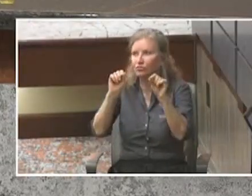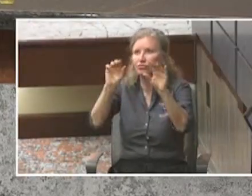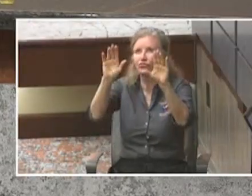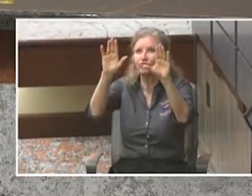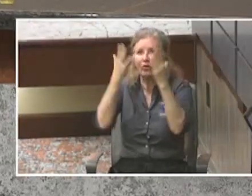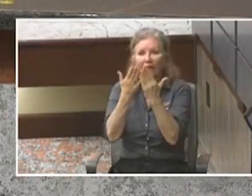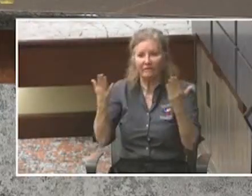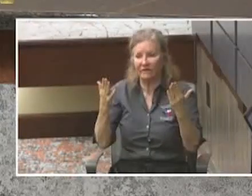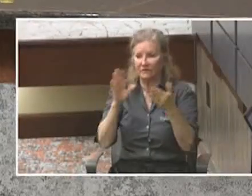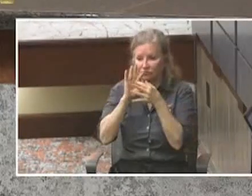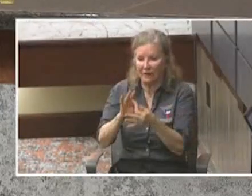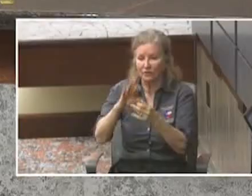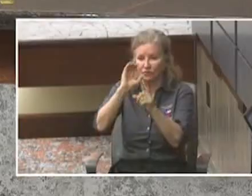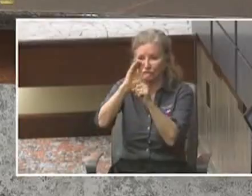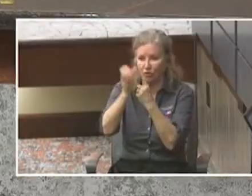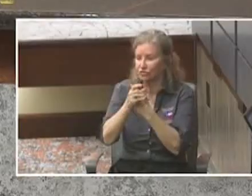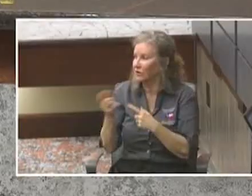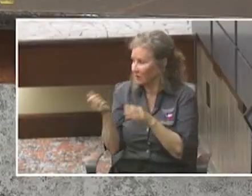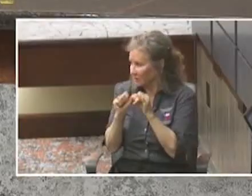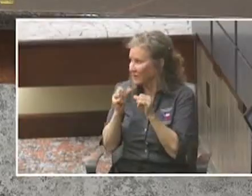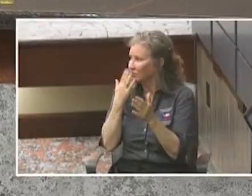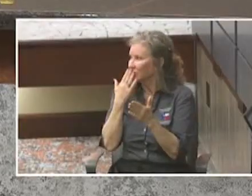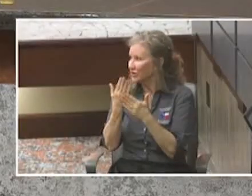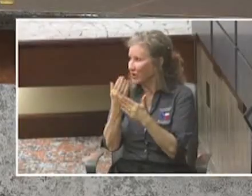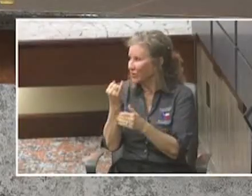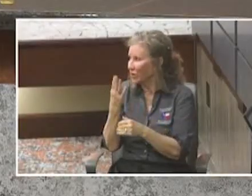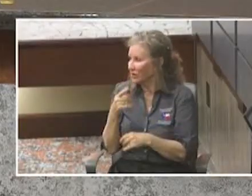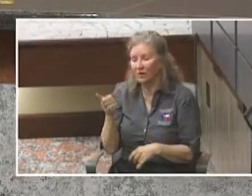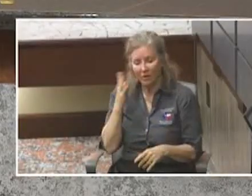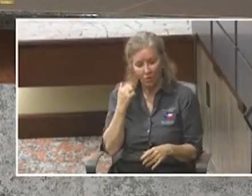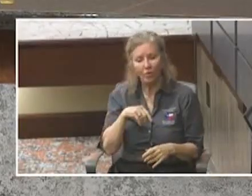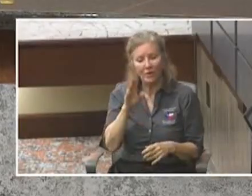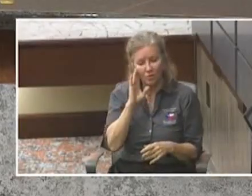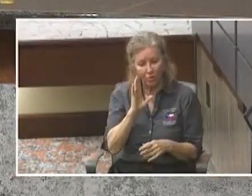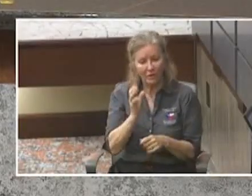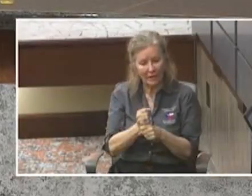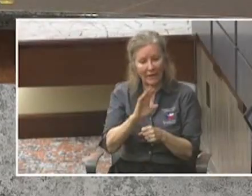work, and we'll get it all done.